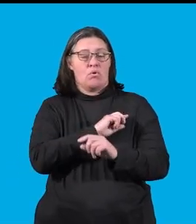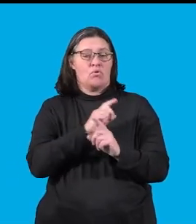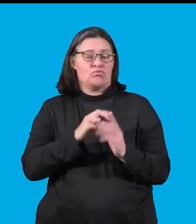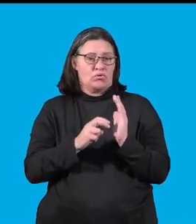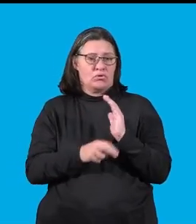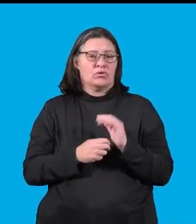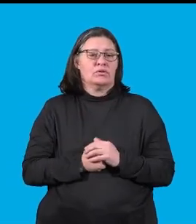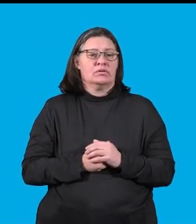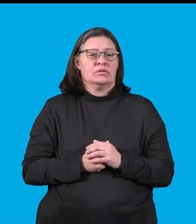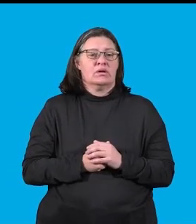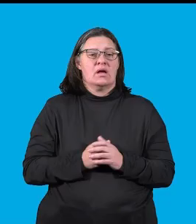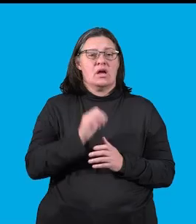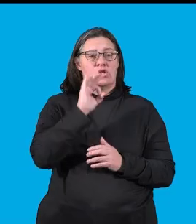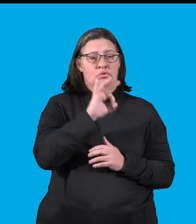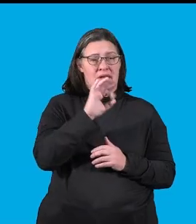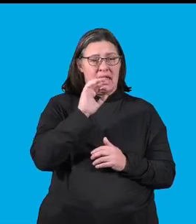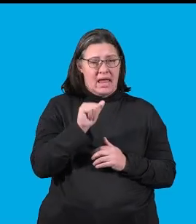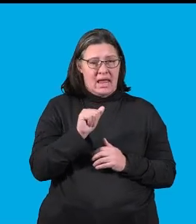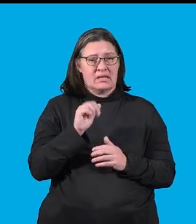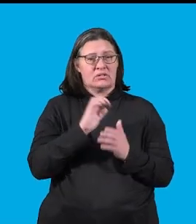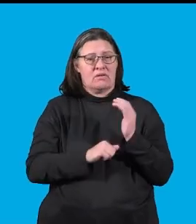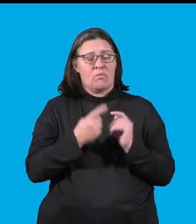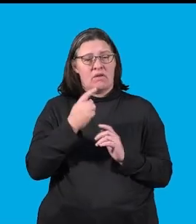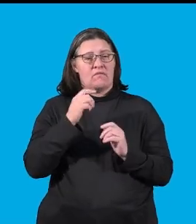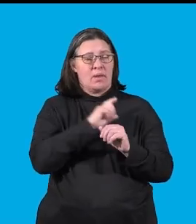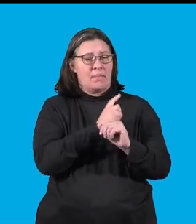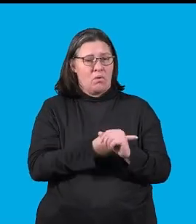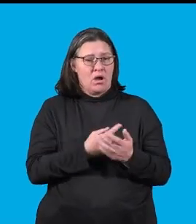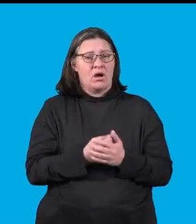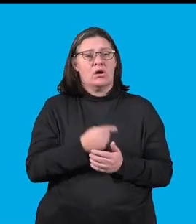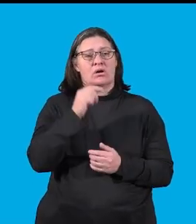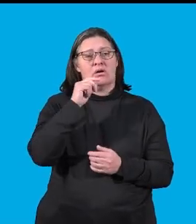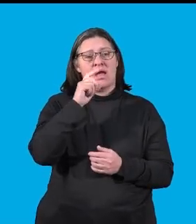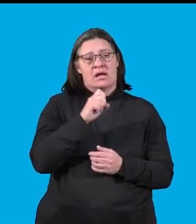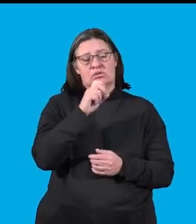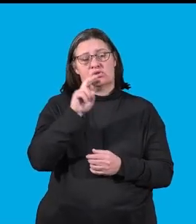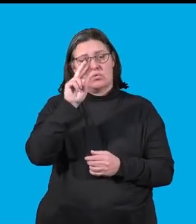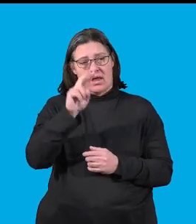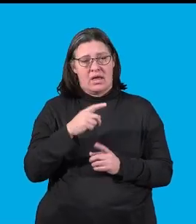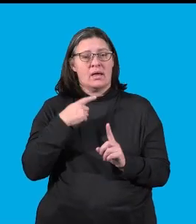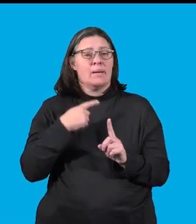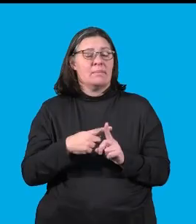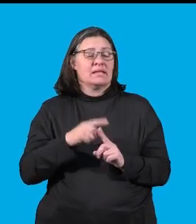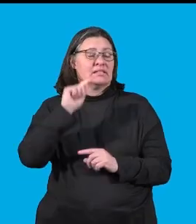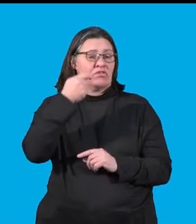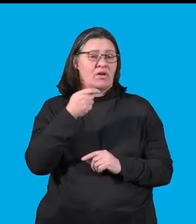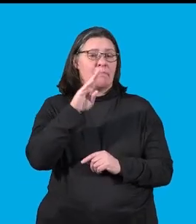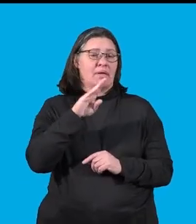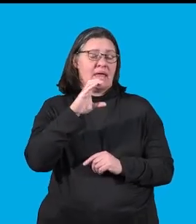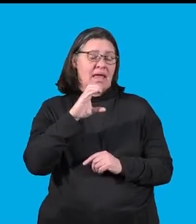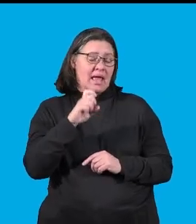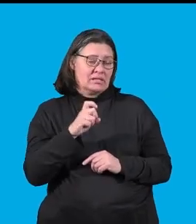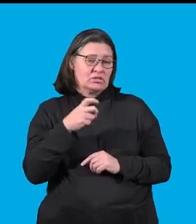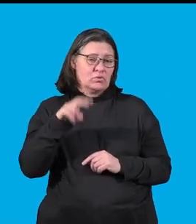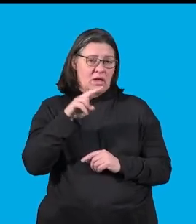3 times a would be 3a. Subtract 1 from the power, so I get 3ax squared. Plus the derivative of